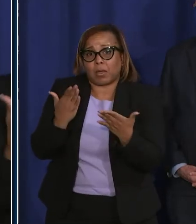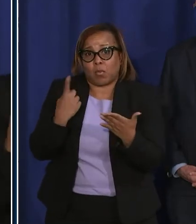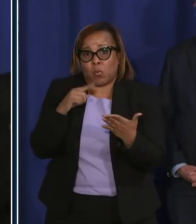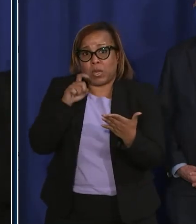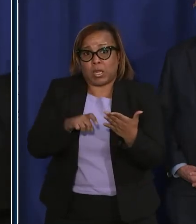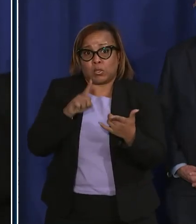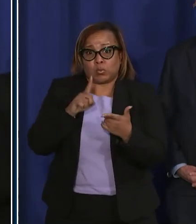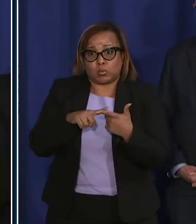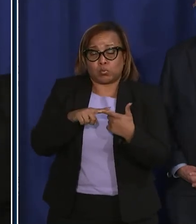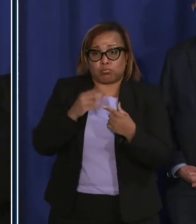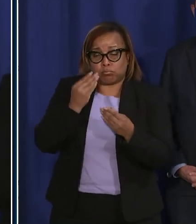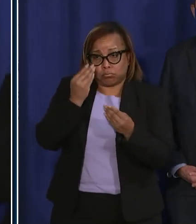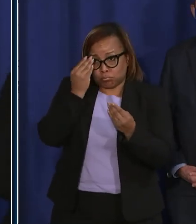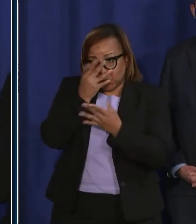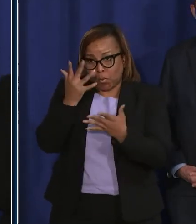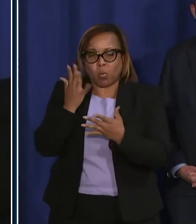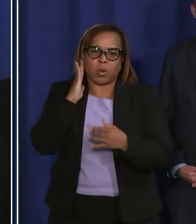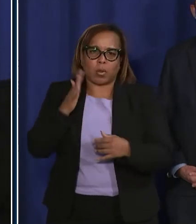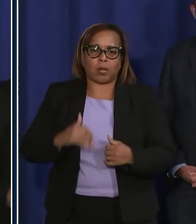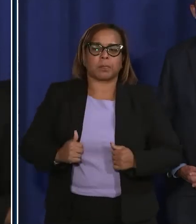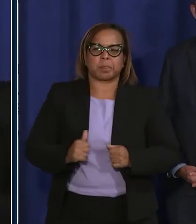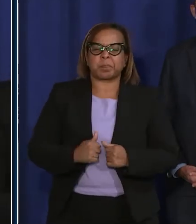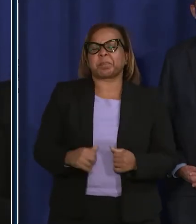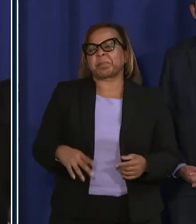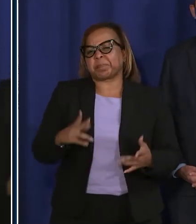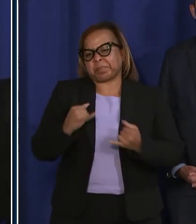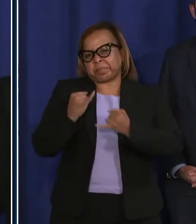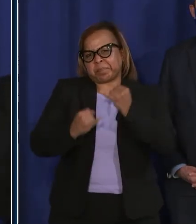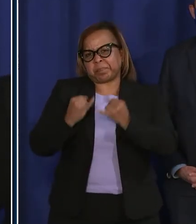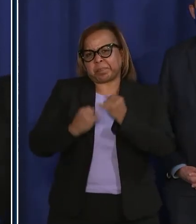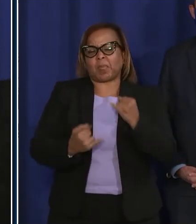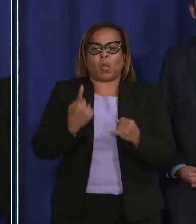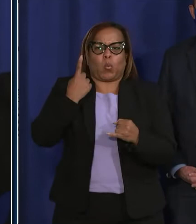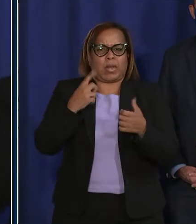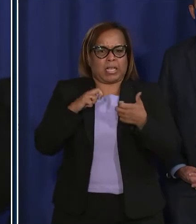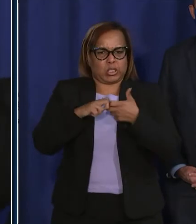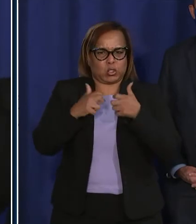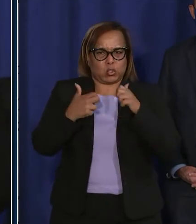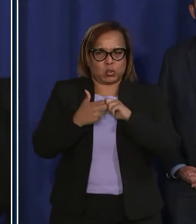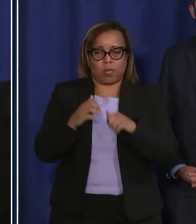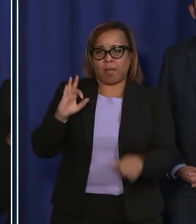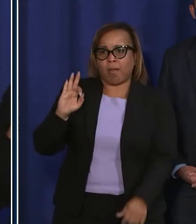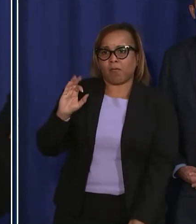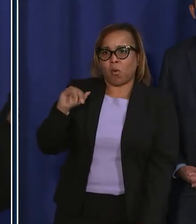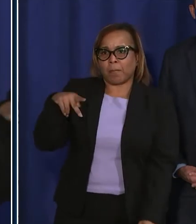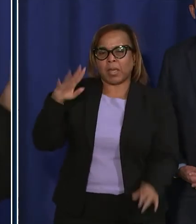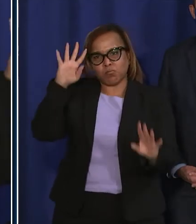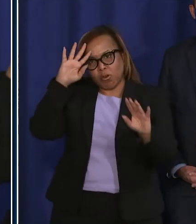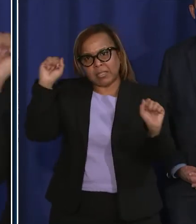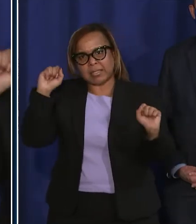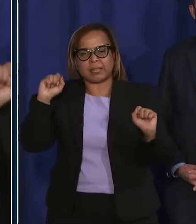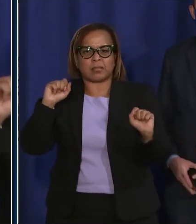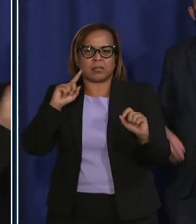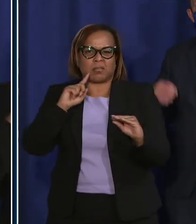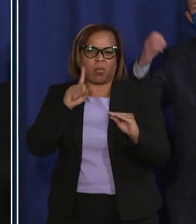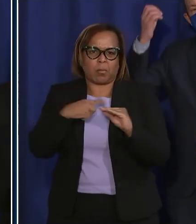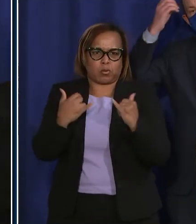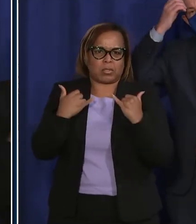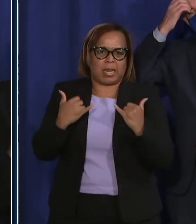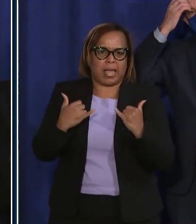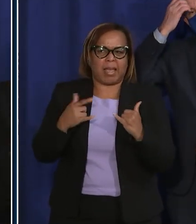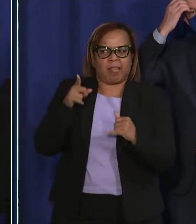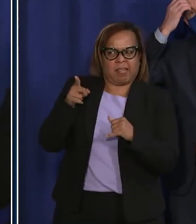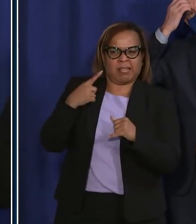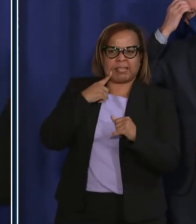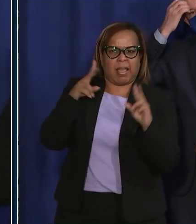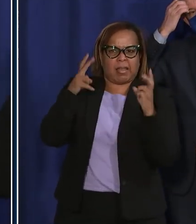we need to report, we definitely will. And then finally, one of the issues that the FOP president talked about today, he keeps